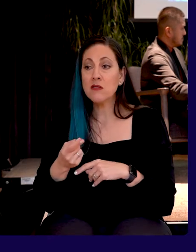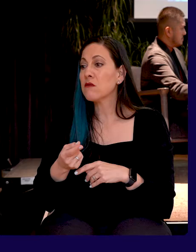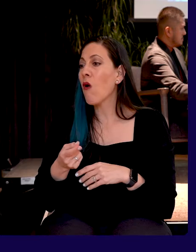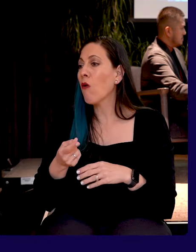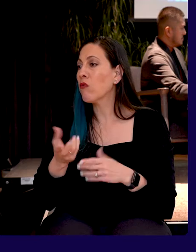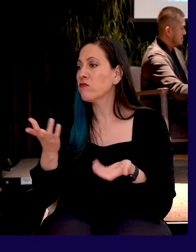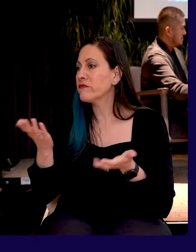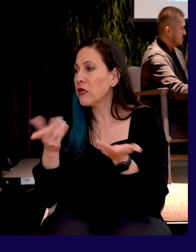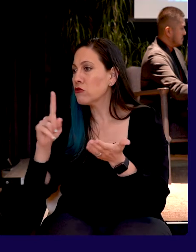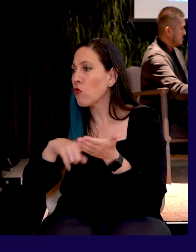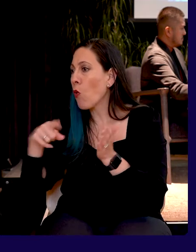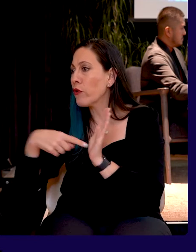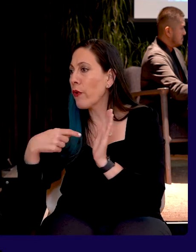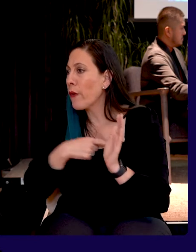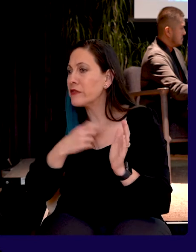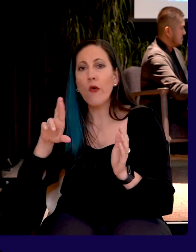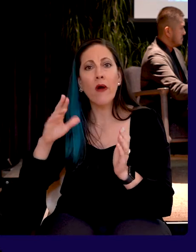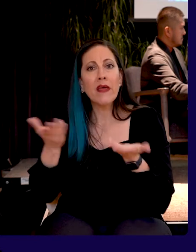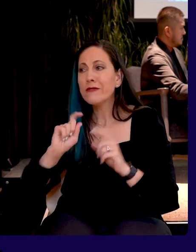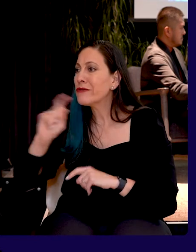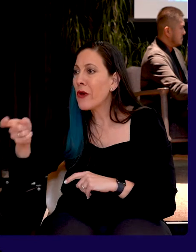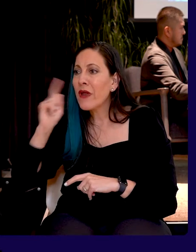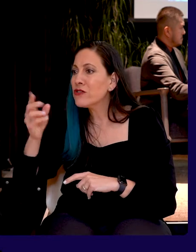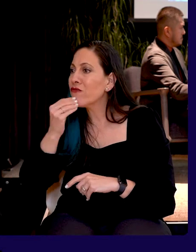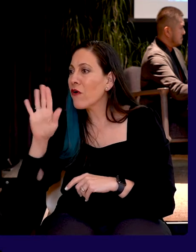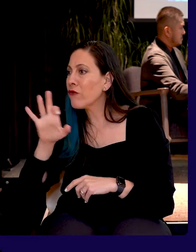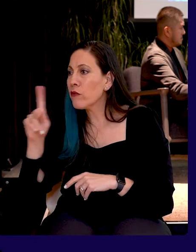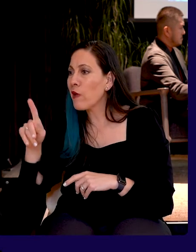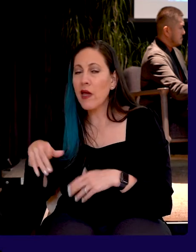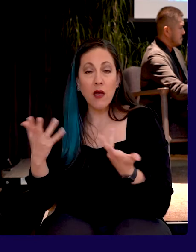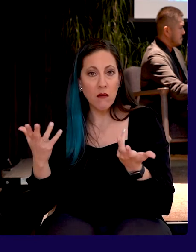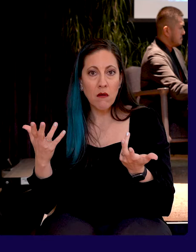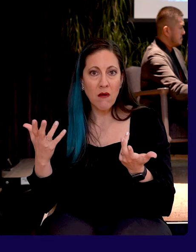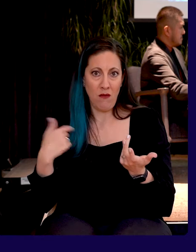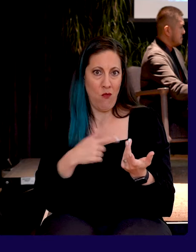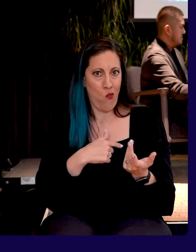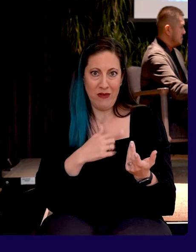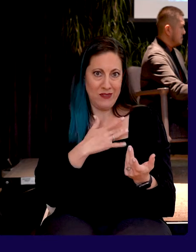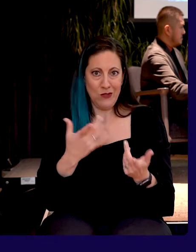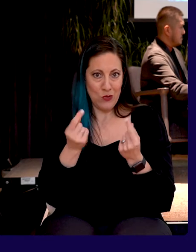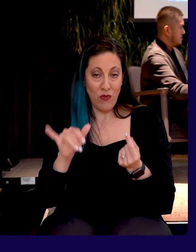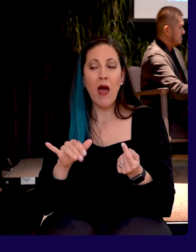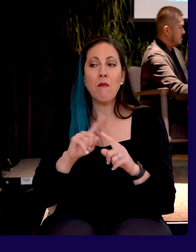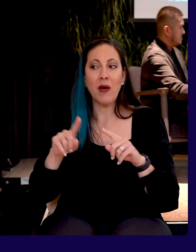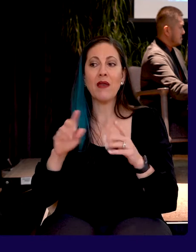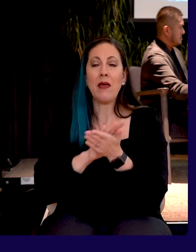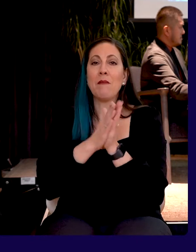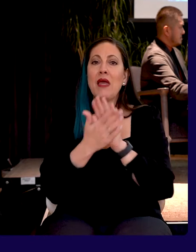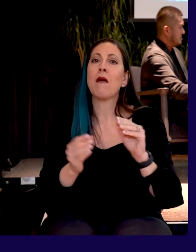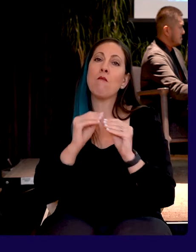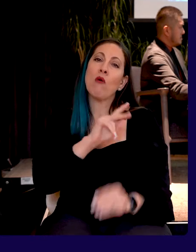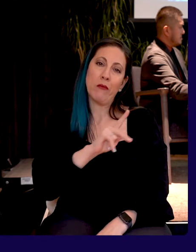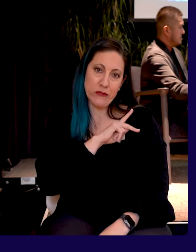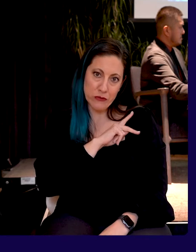check for the food bank. What people are commonly used to doing, very transactional, became a very, very